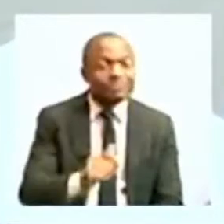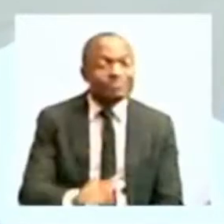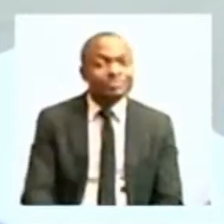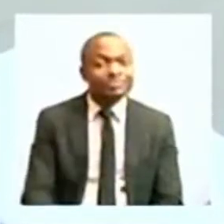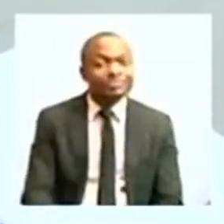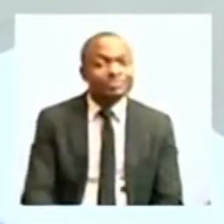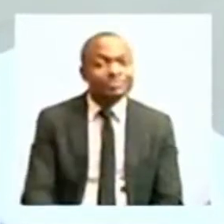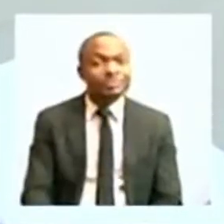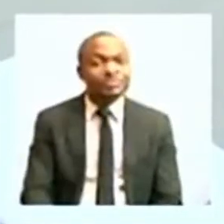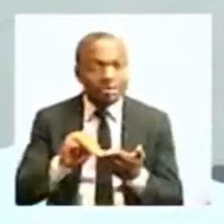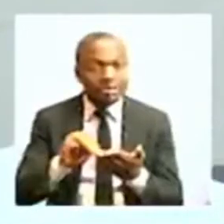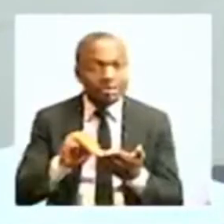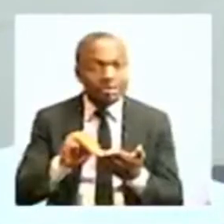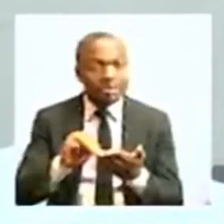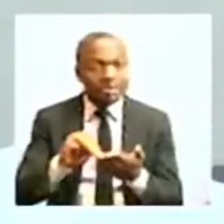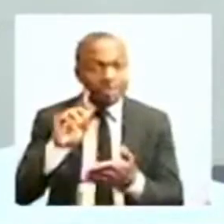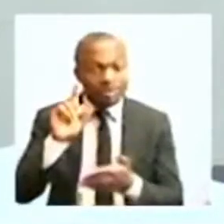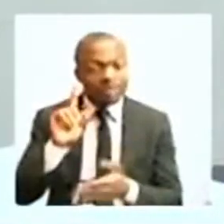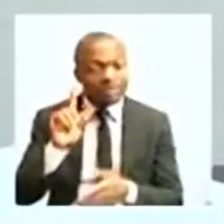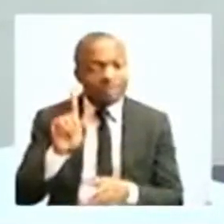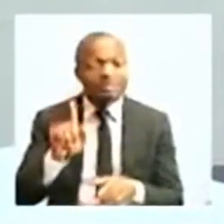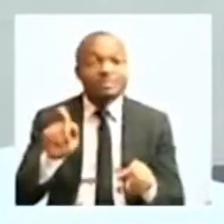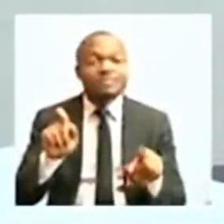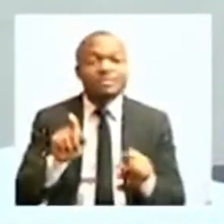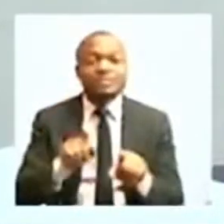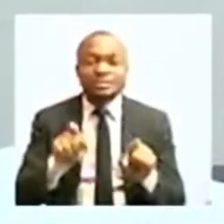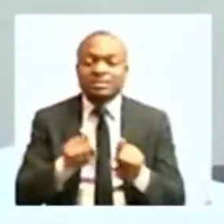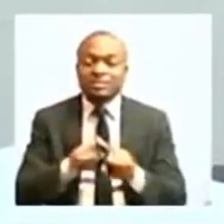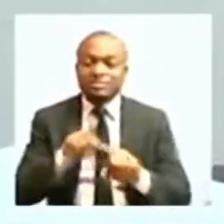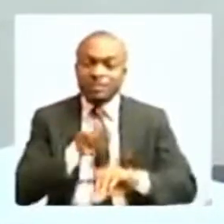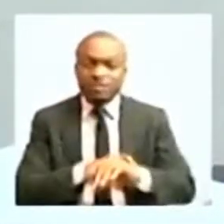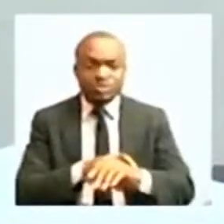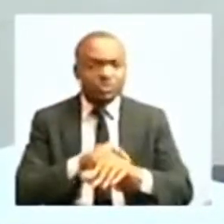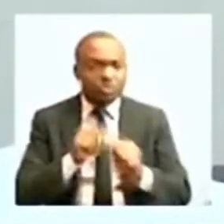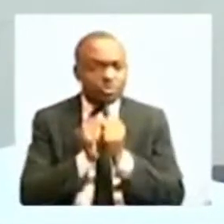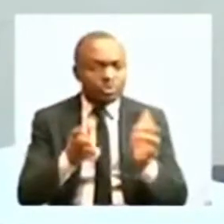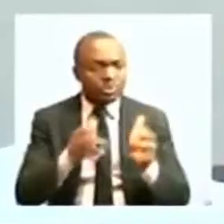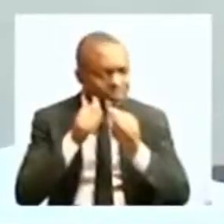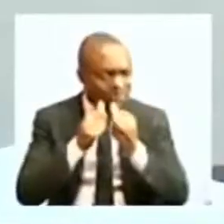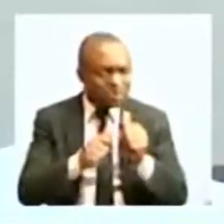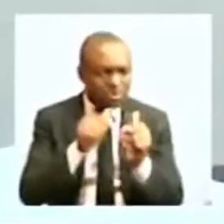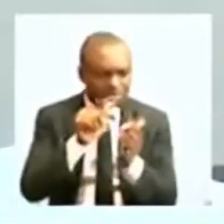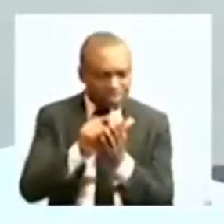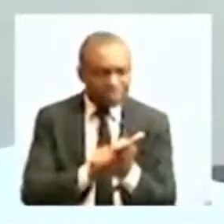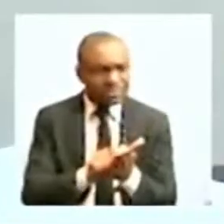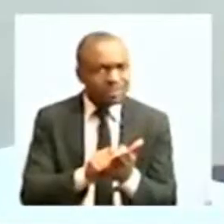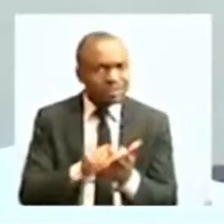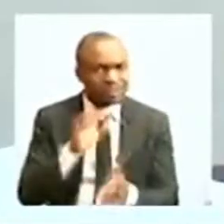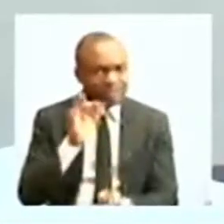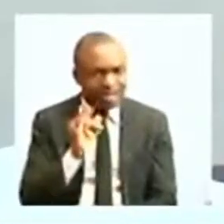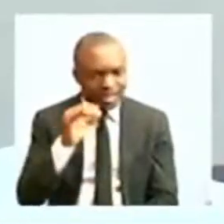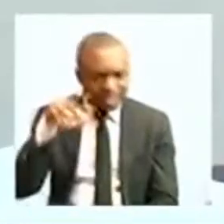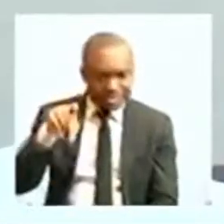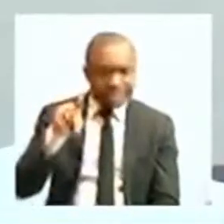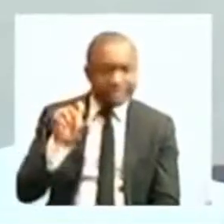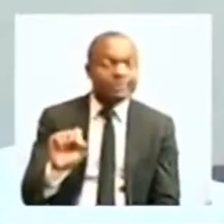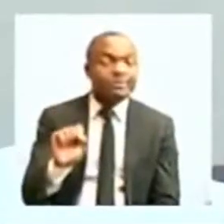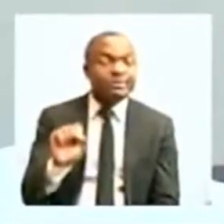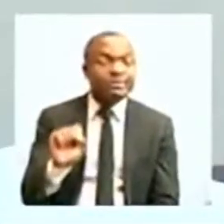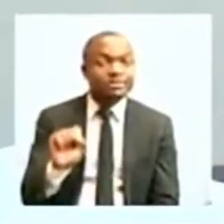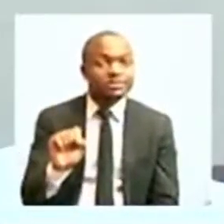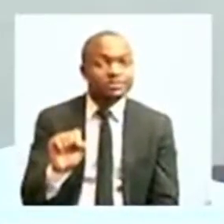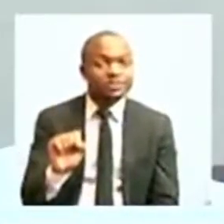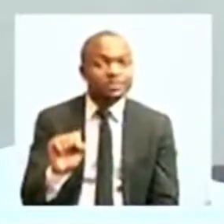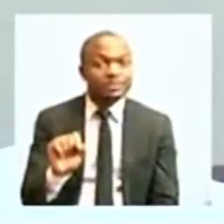1 million at a go without following the milestones recorded and IPCs.